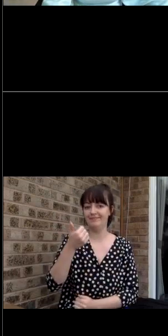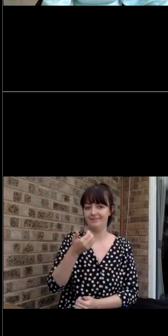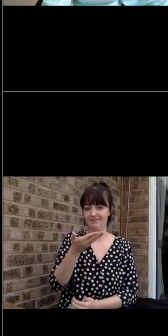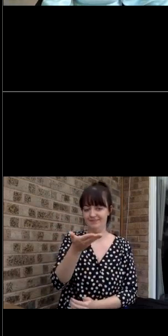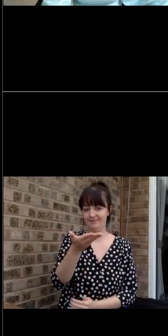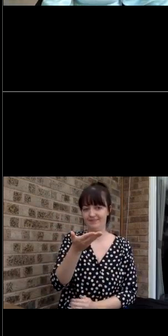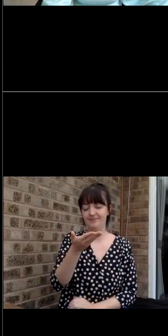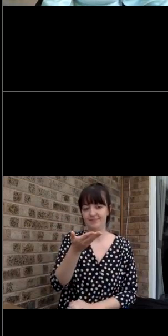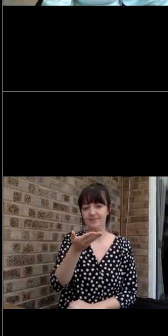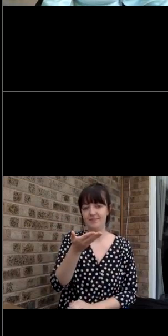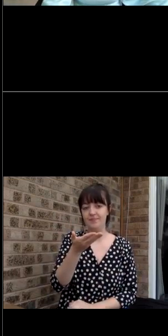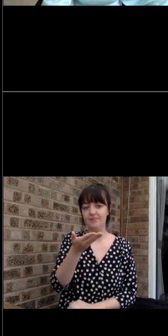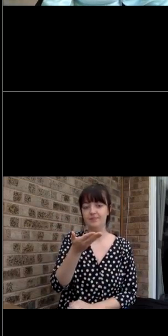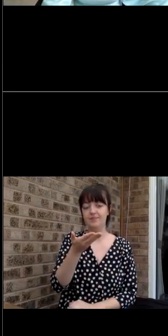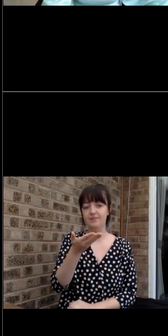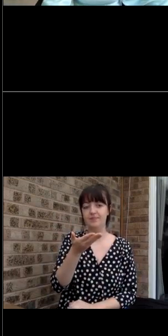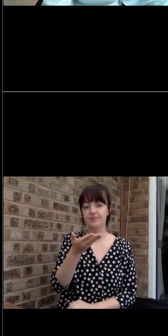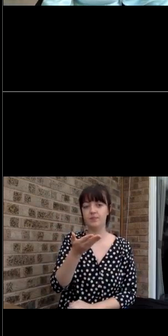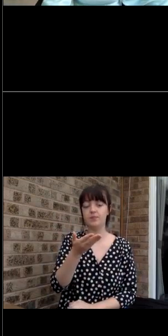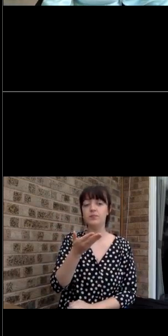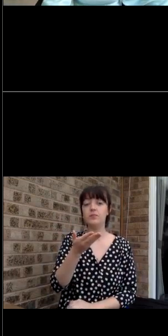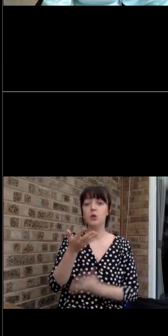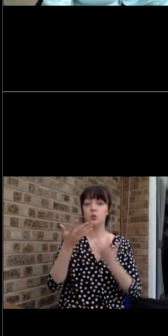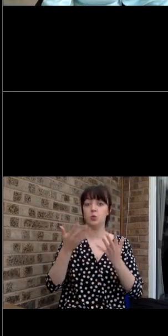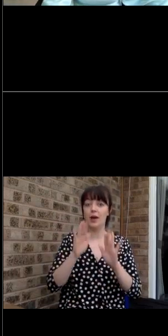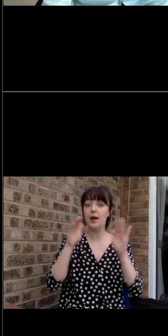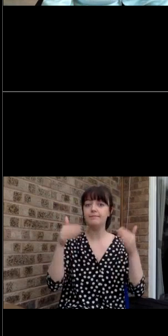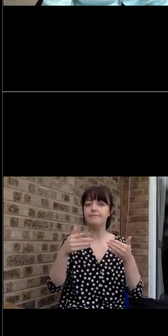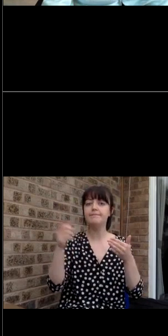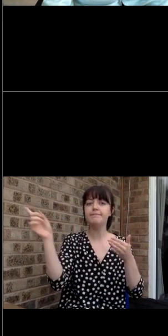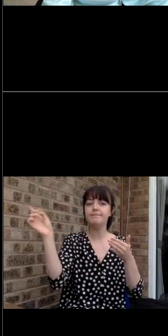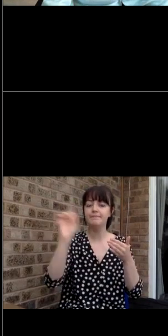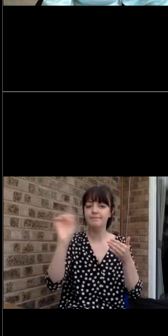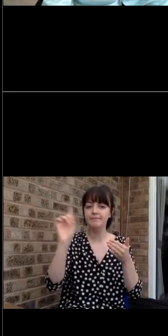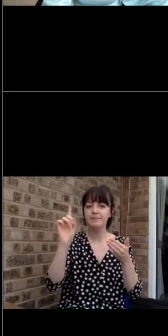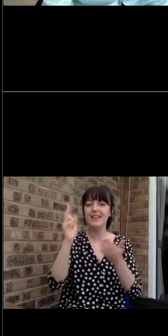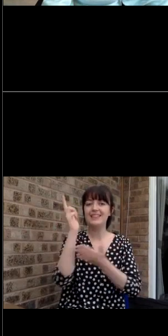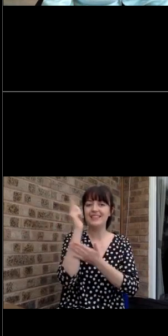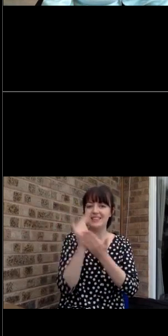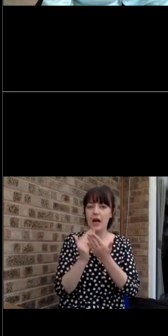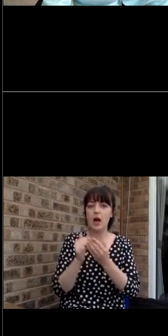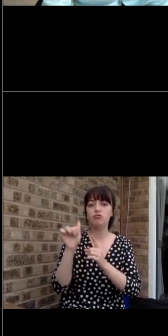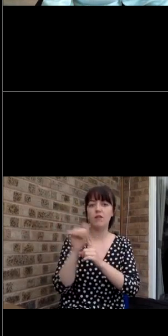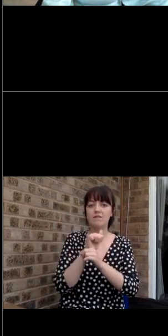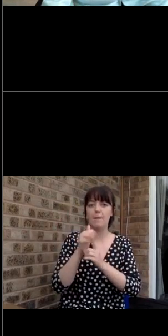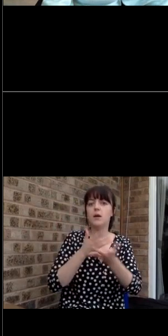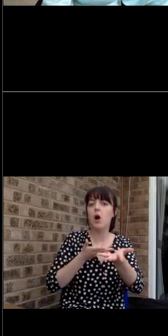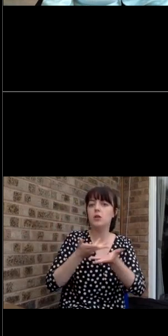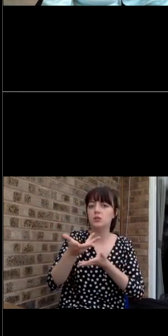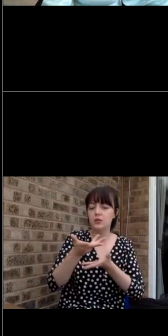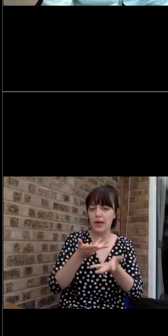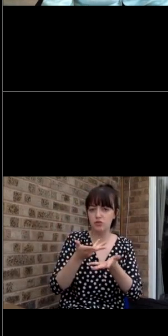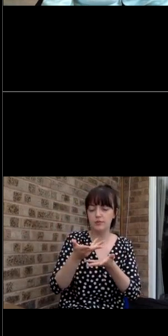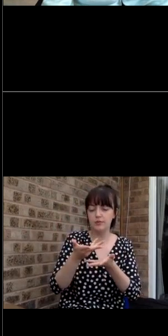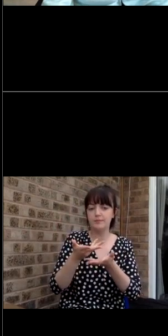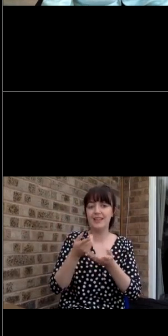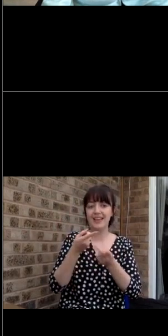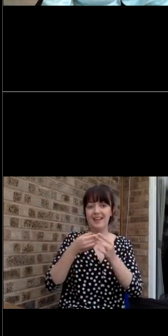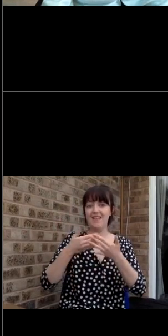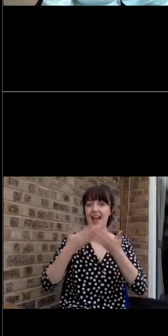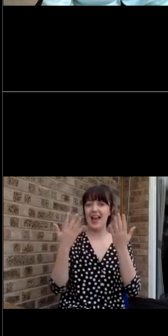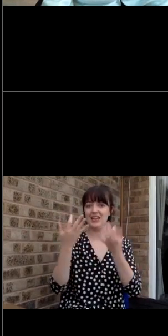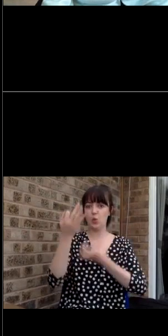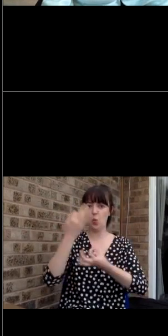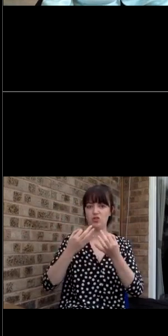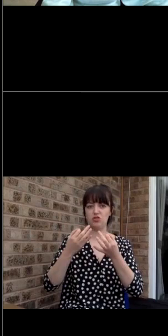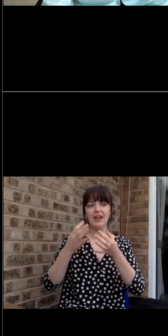We're looking to focus today's question and answer session on the design refinement consultation. If you've got any questions about the project